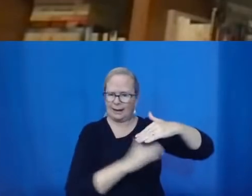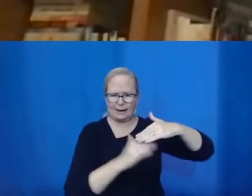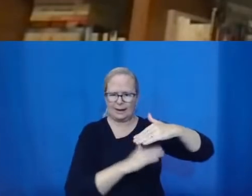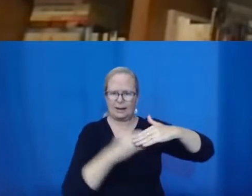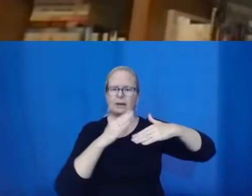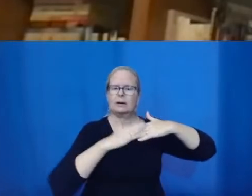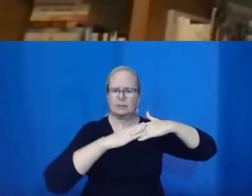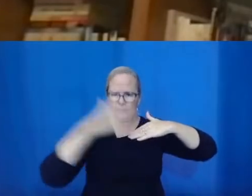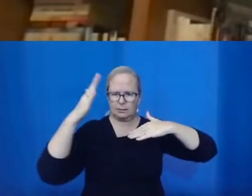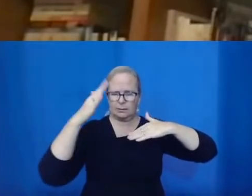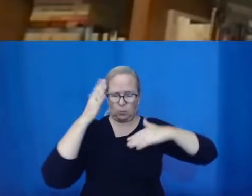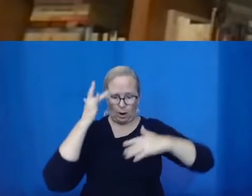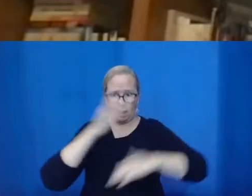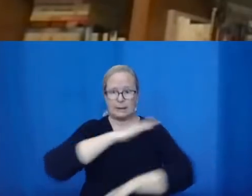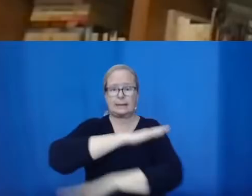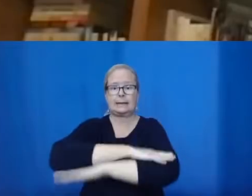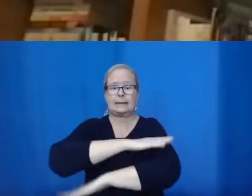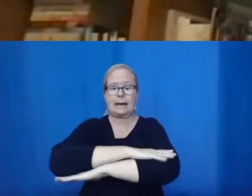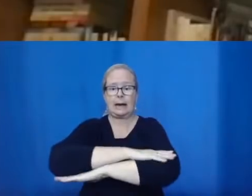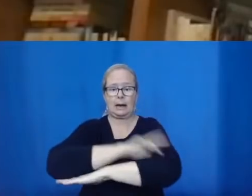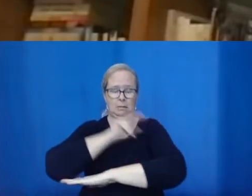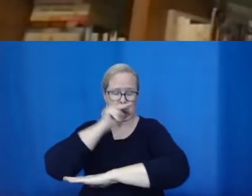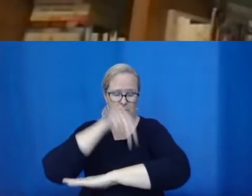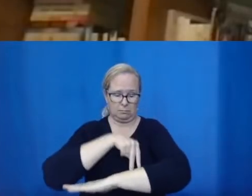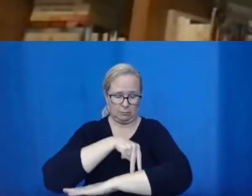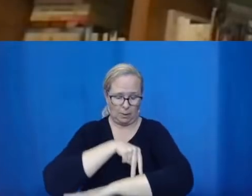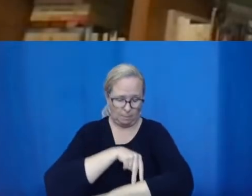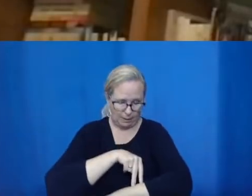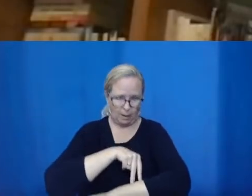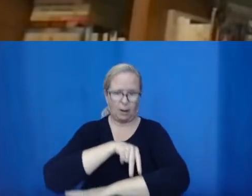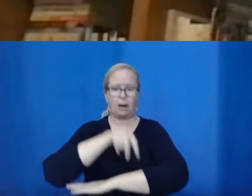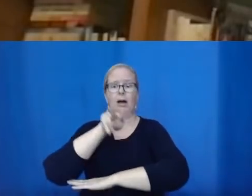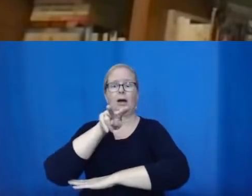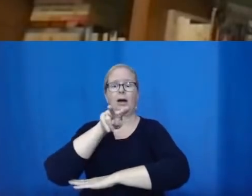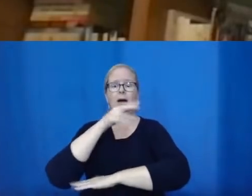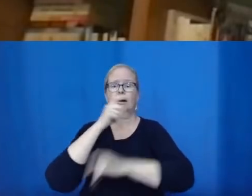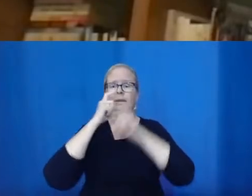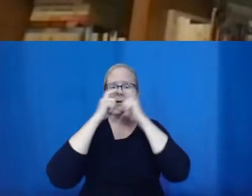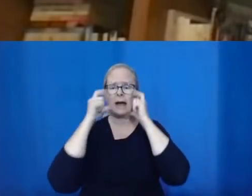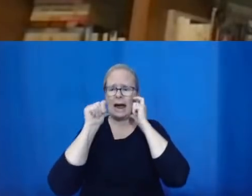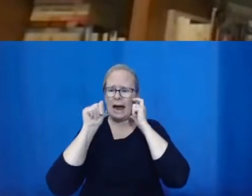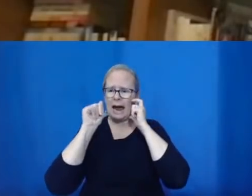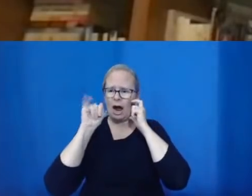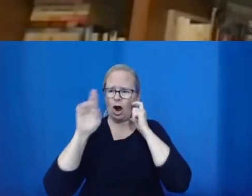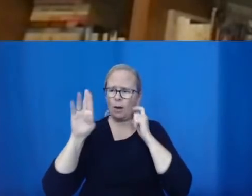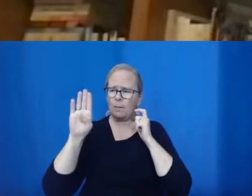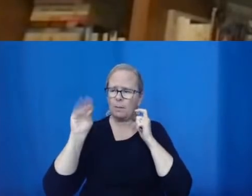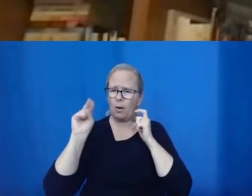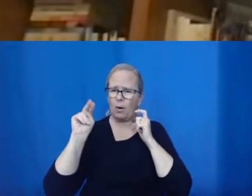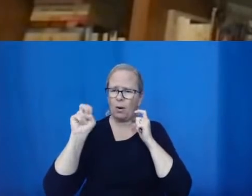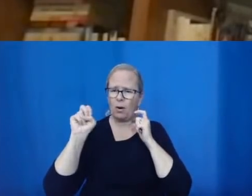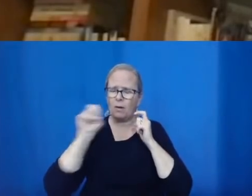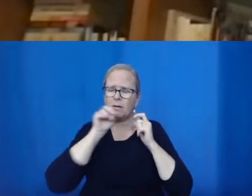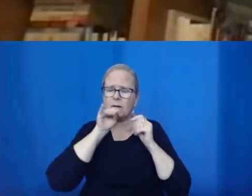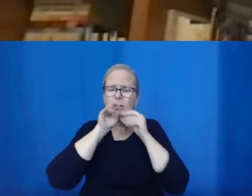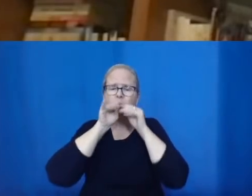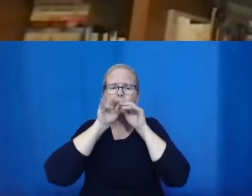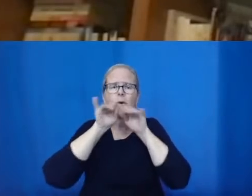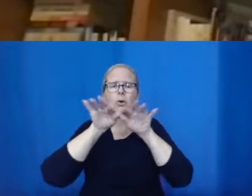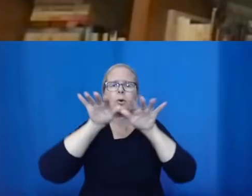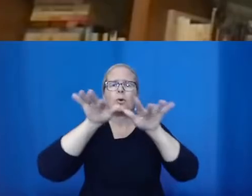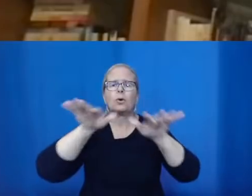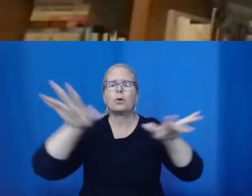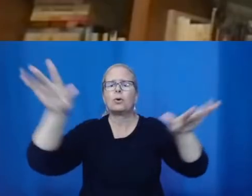dangerous and isn't working. The other thing I want to comment is that I heard Premier Kenney say that, now, we know that